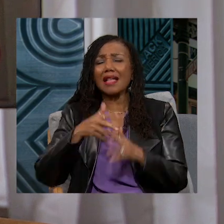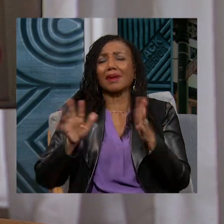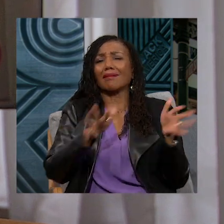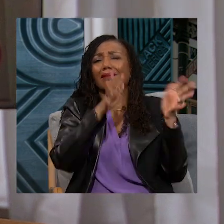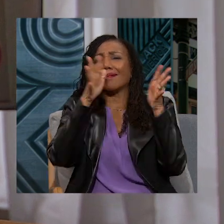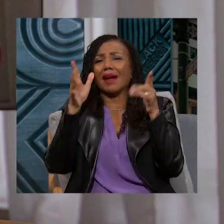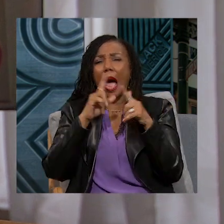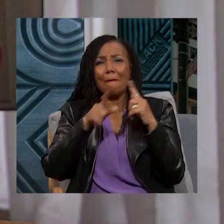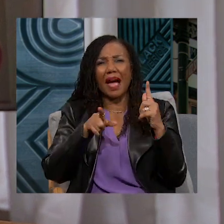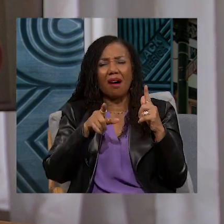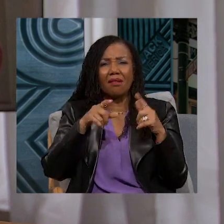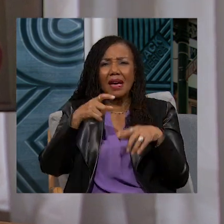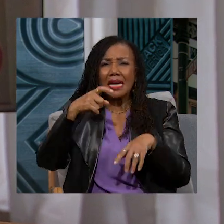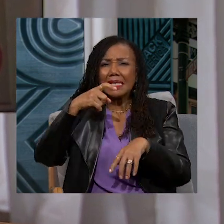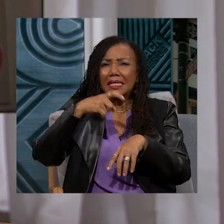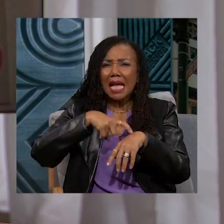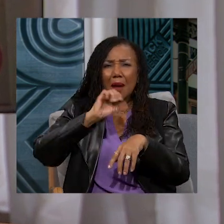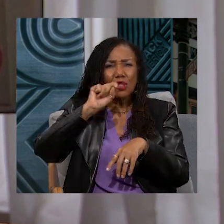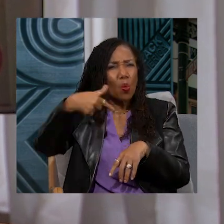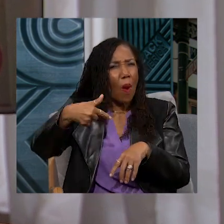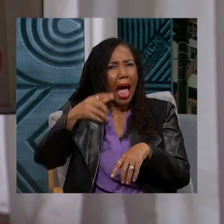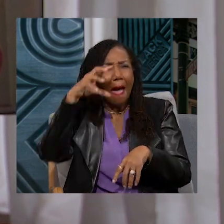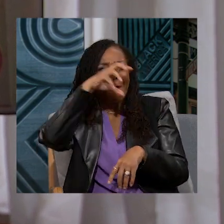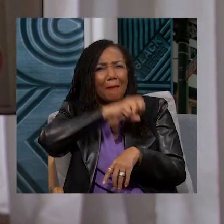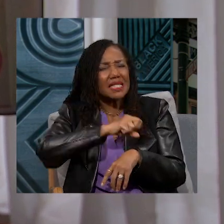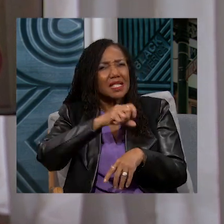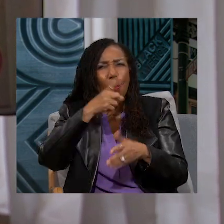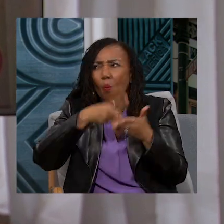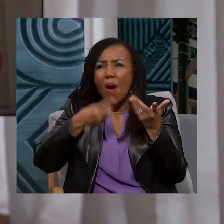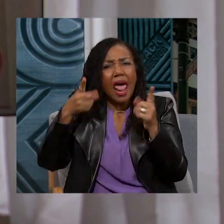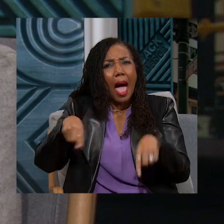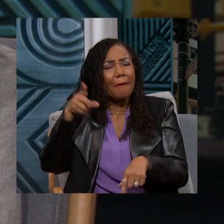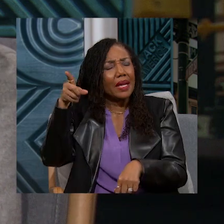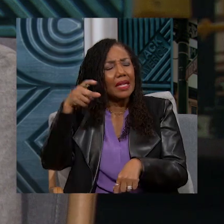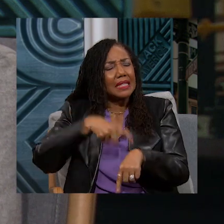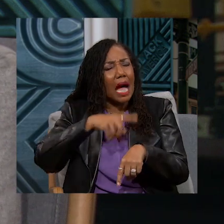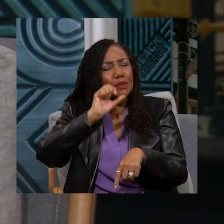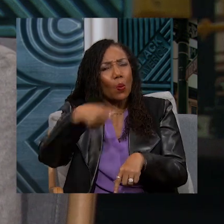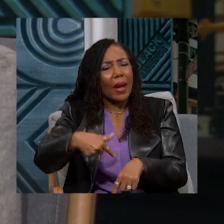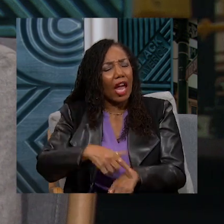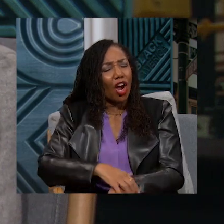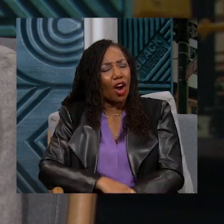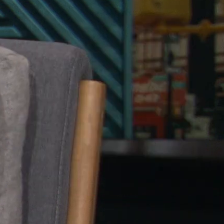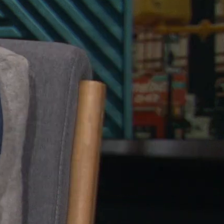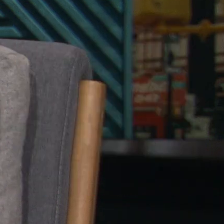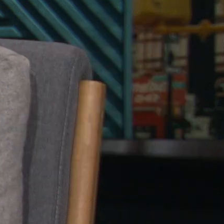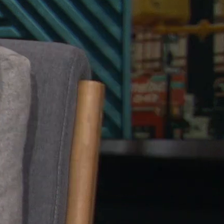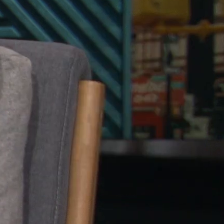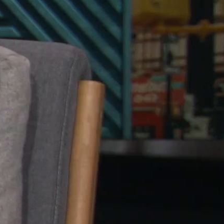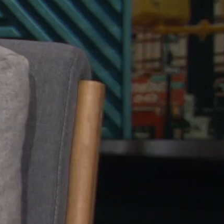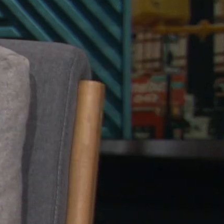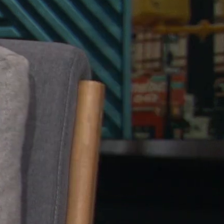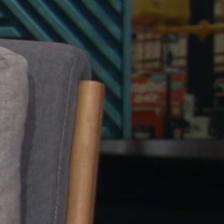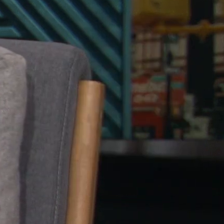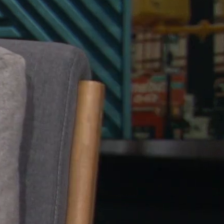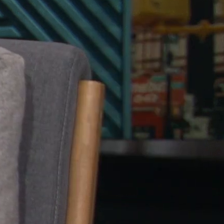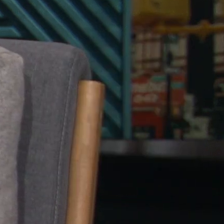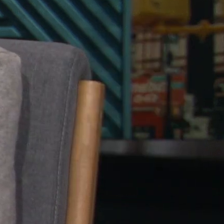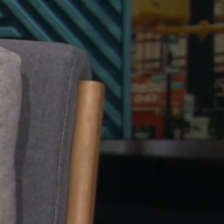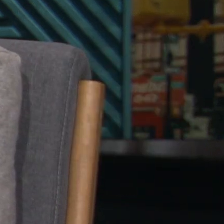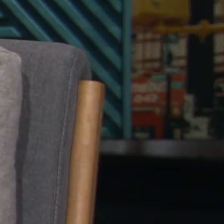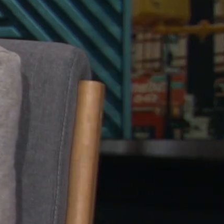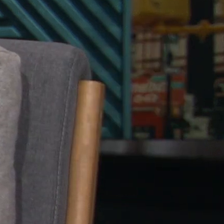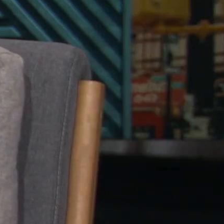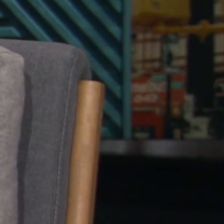your appearance in Times Square. I missed that, but what was it? Yes, yes. And so what you'll see right here Right.